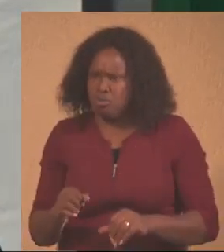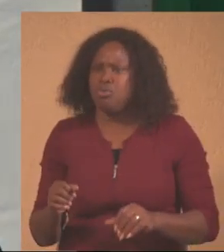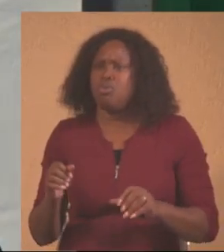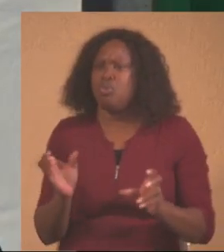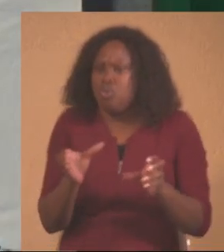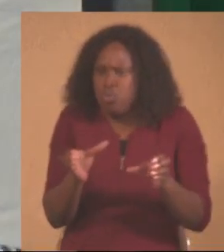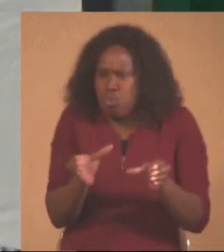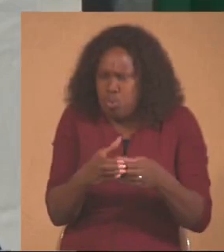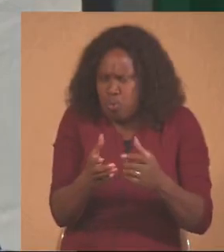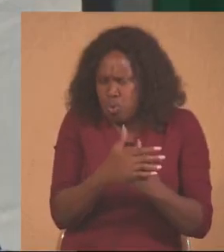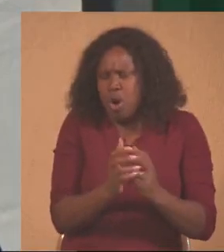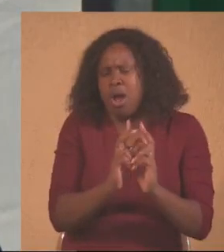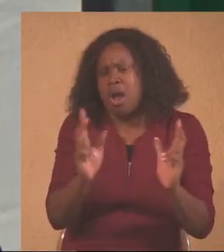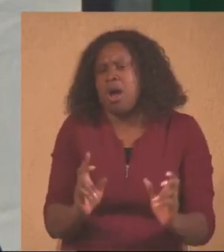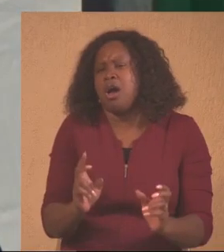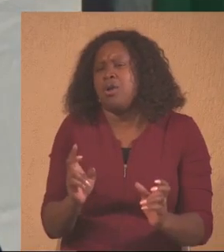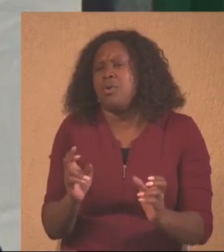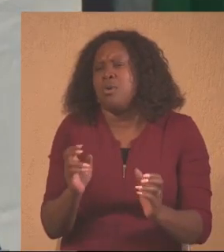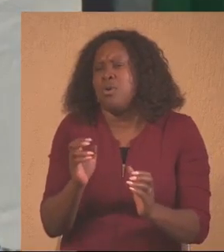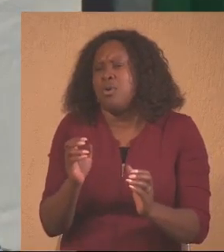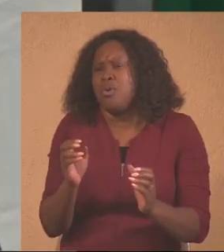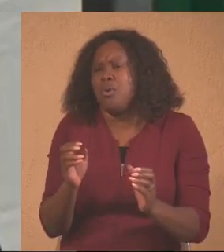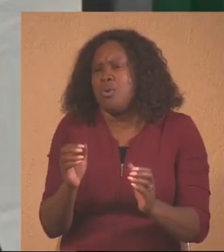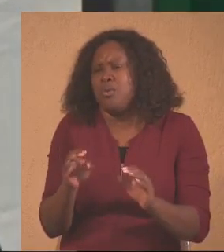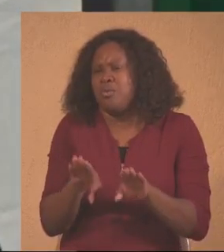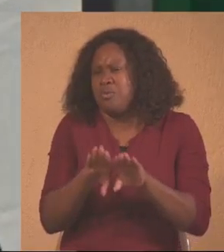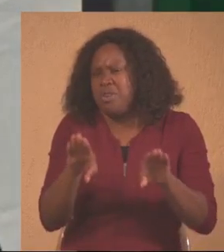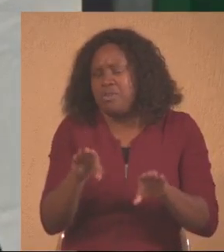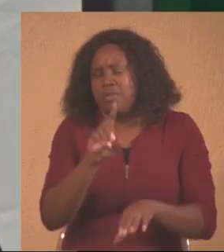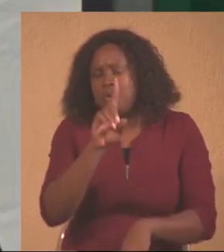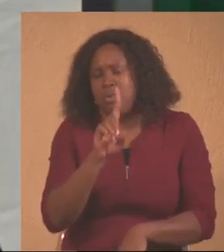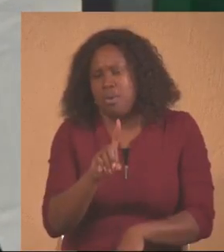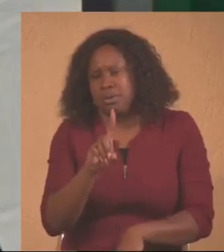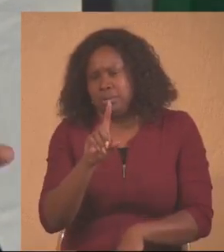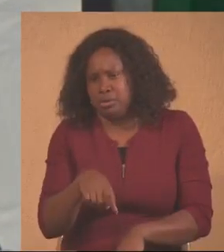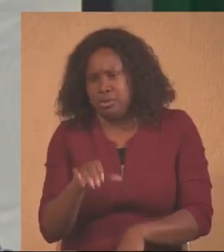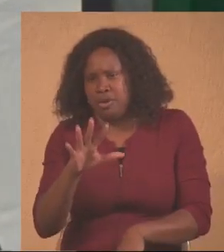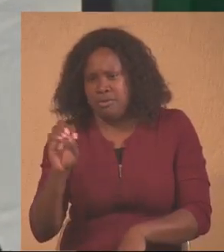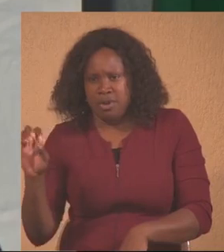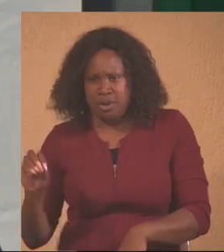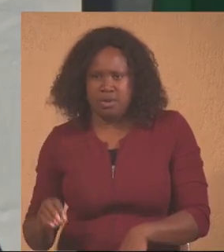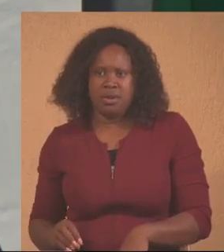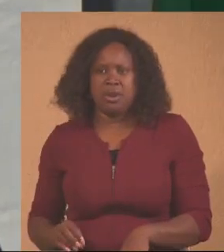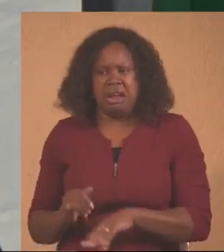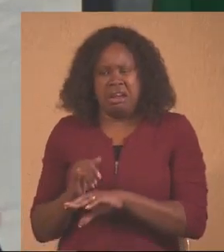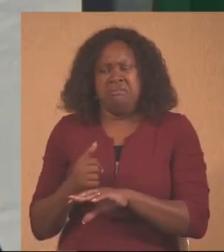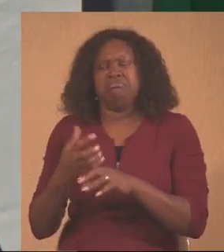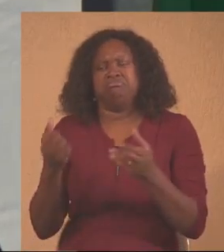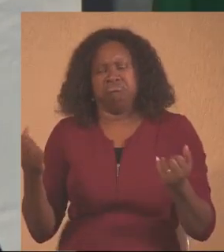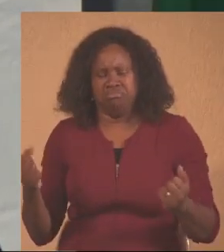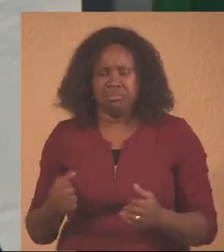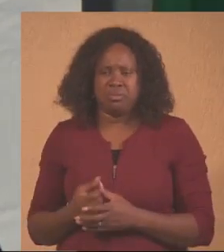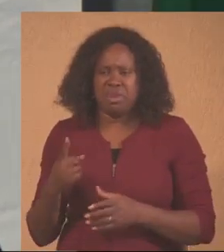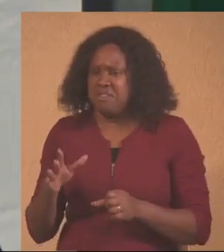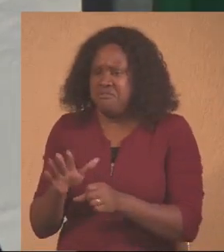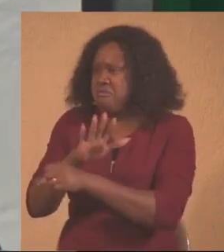utilized to quarantine returning Namibians or travelers. So the capacity, it is available. So it is not full